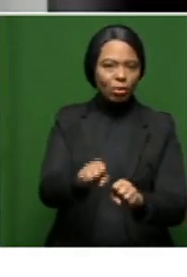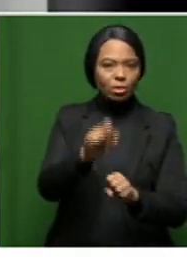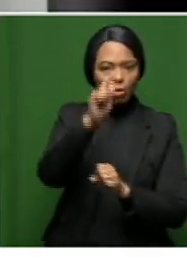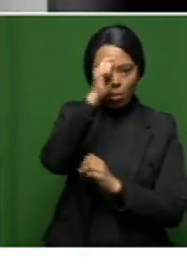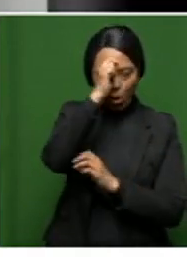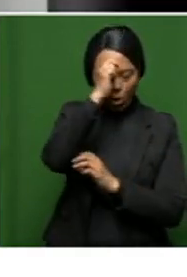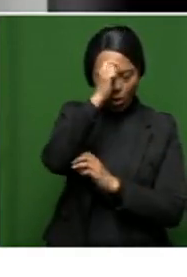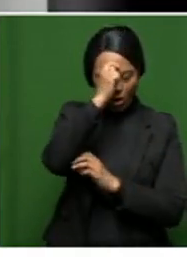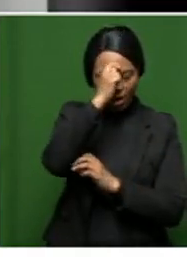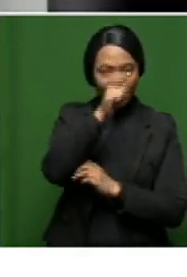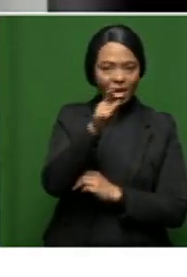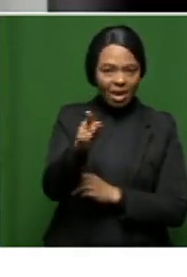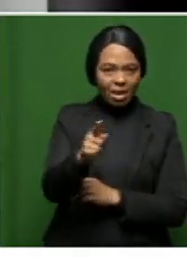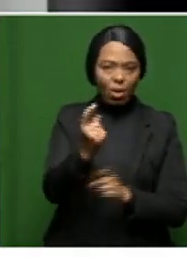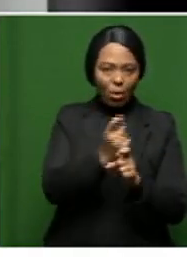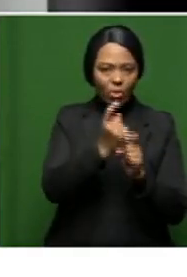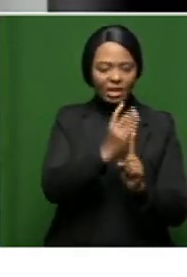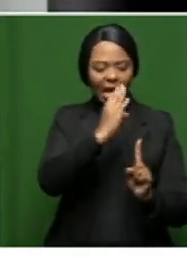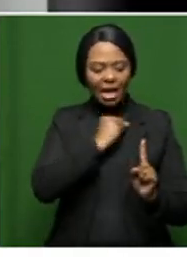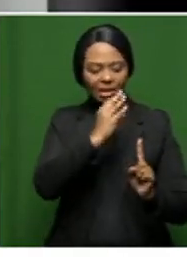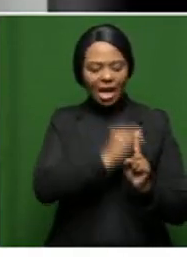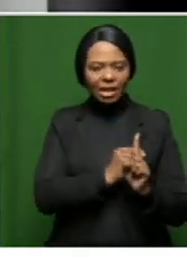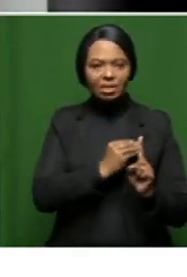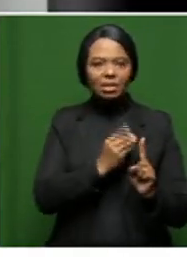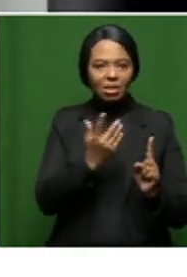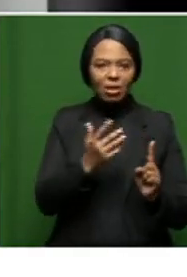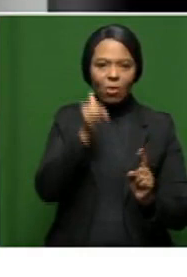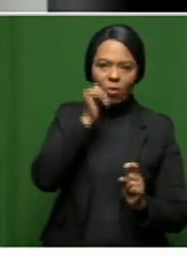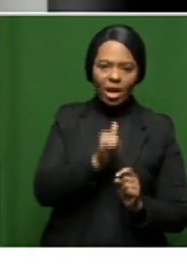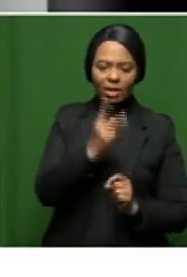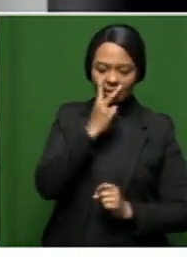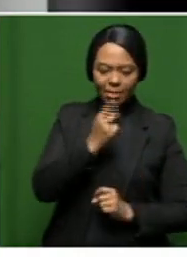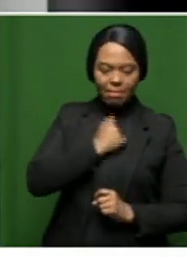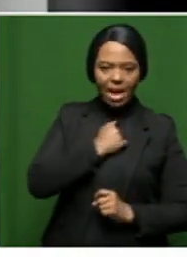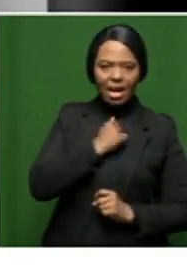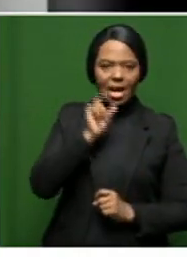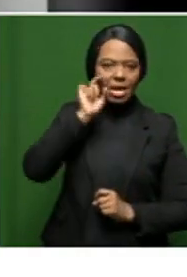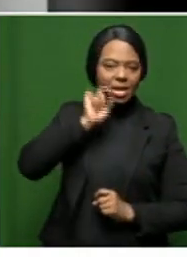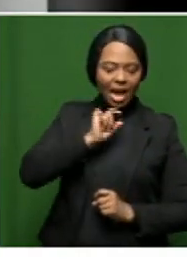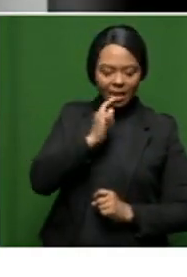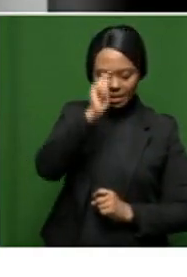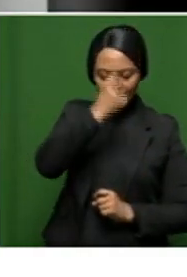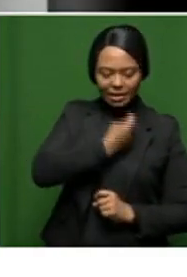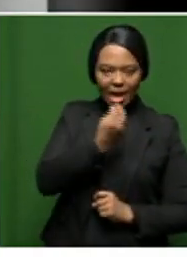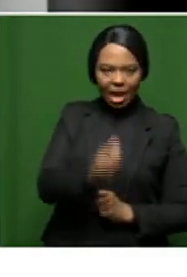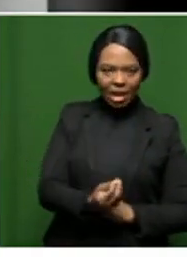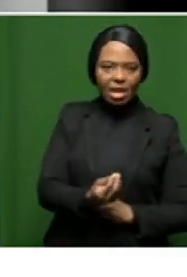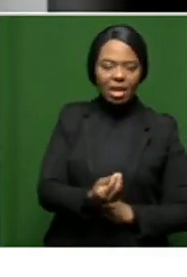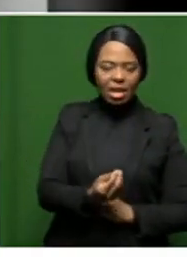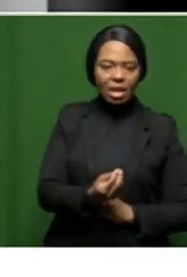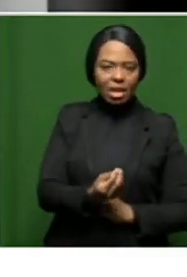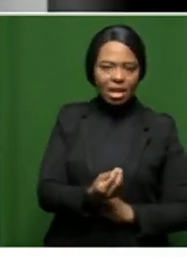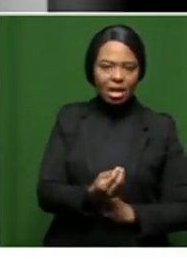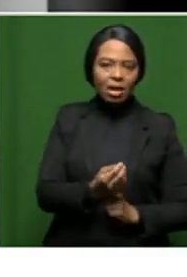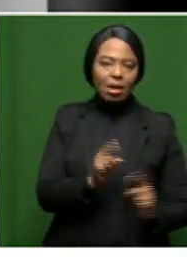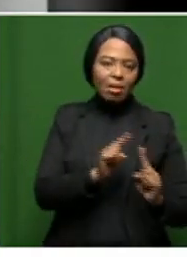so he kept on asking when he's going to see his grandson as well. And obviously, as challenging as the universe can be, he